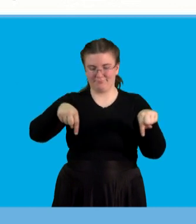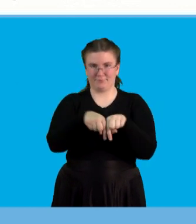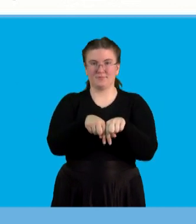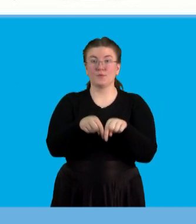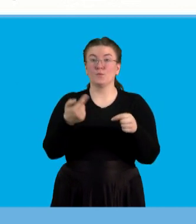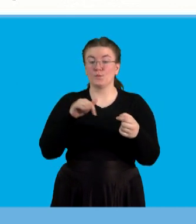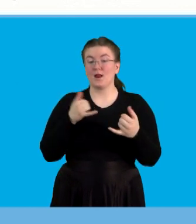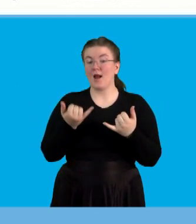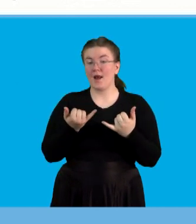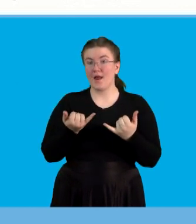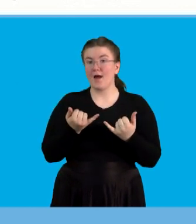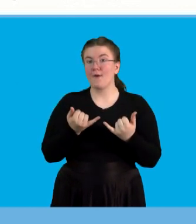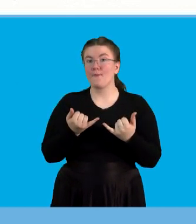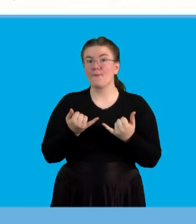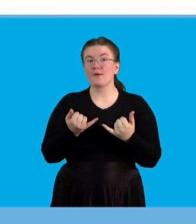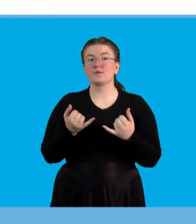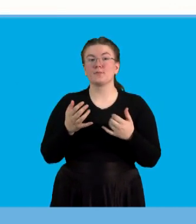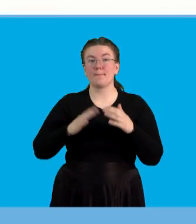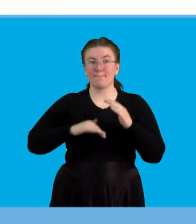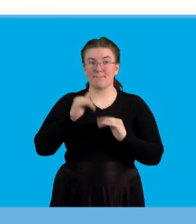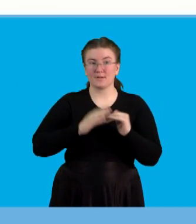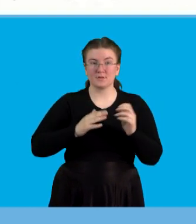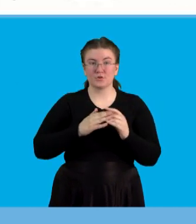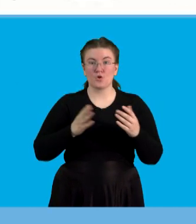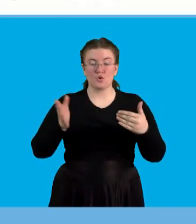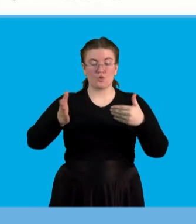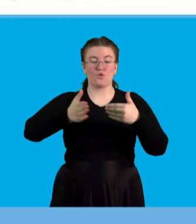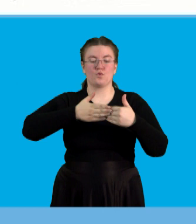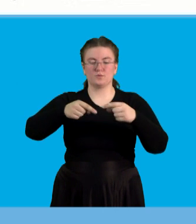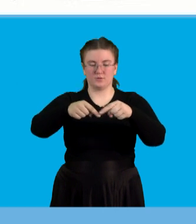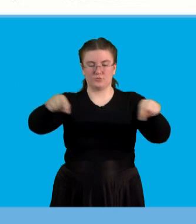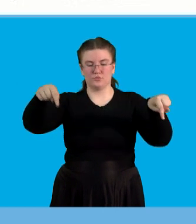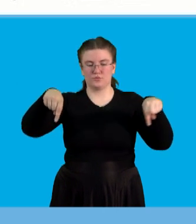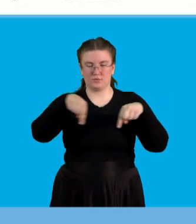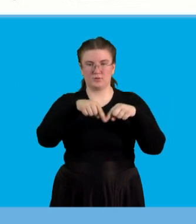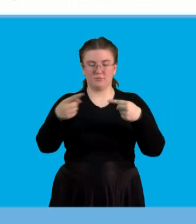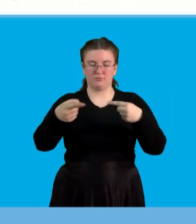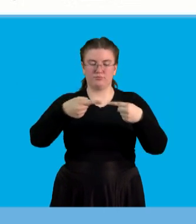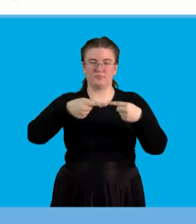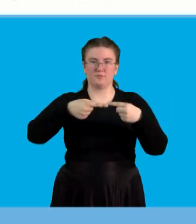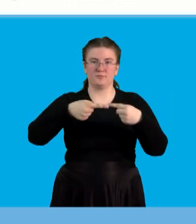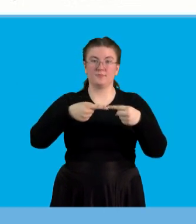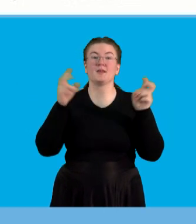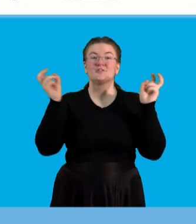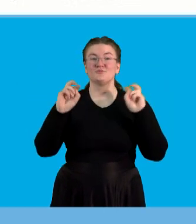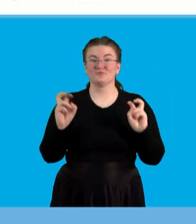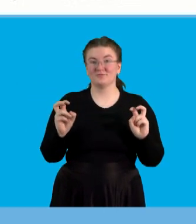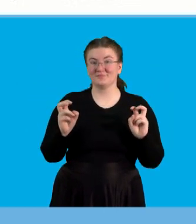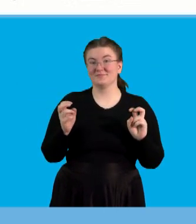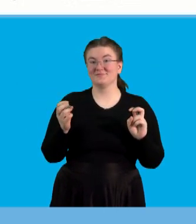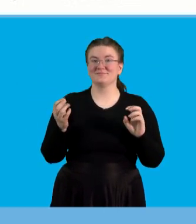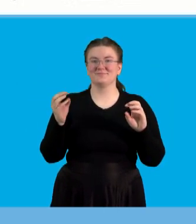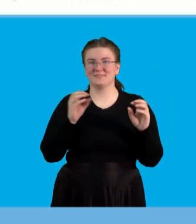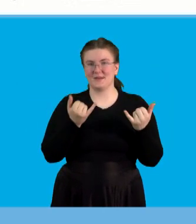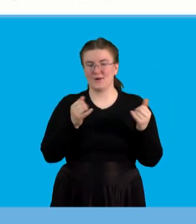the metal, so that's now building a closed circuit with a cell as an energy source, the electrons will now all